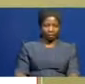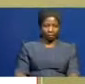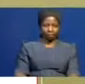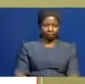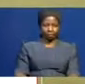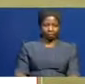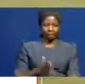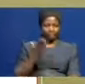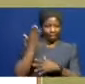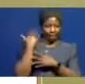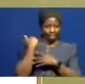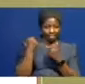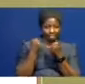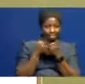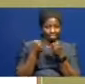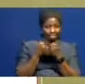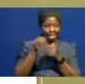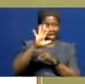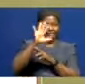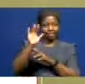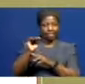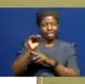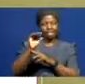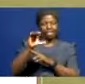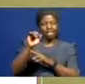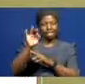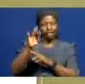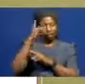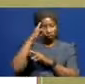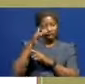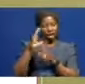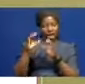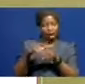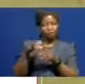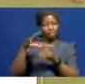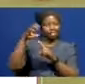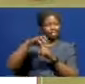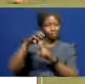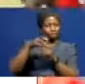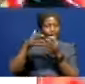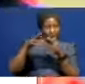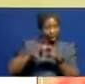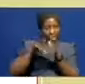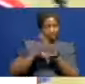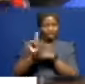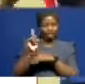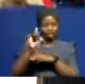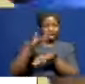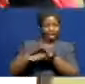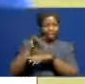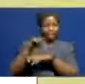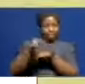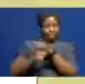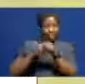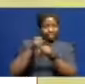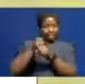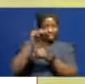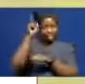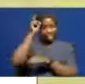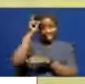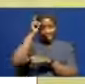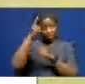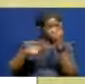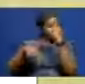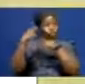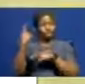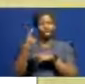The last edition of the Africa Cup for Club Championship was held in Nairobi early this year as Egyptian side Shakia was crowned champions